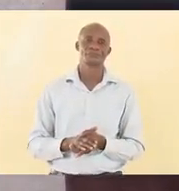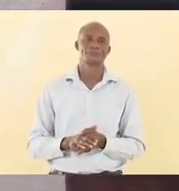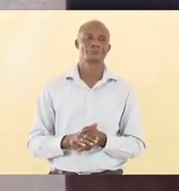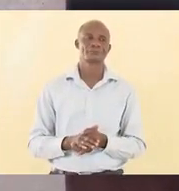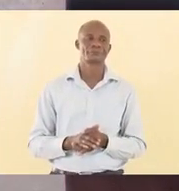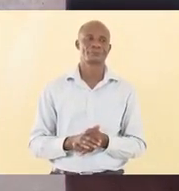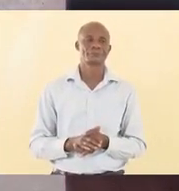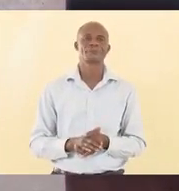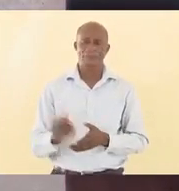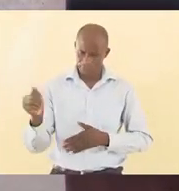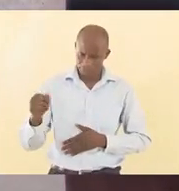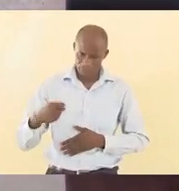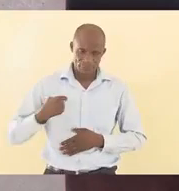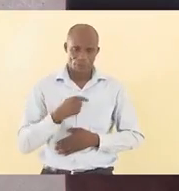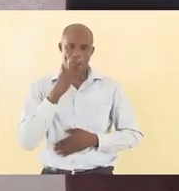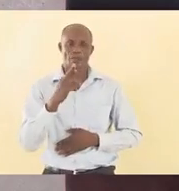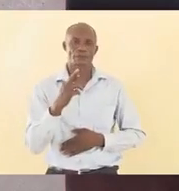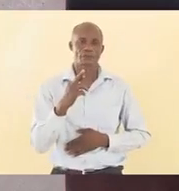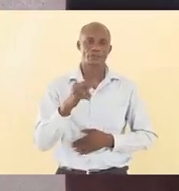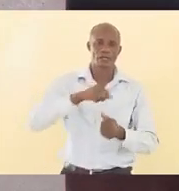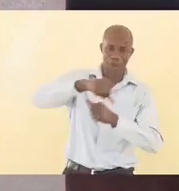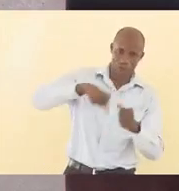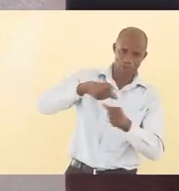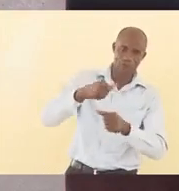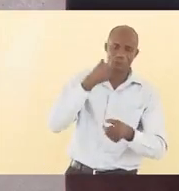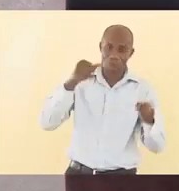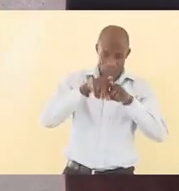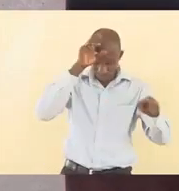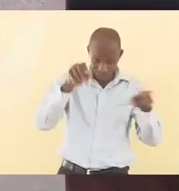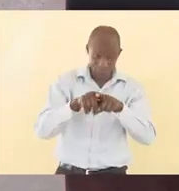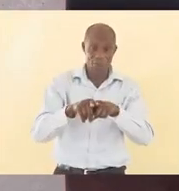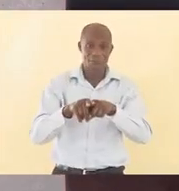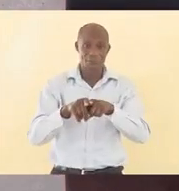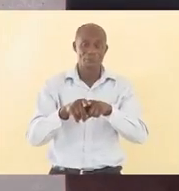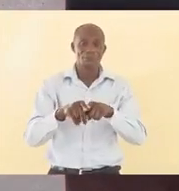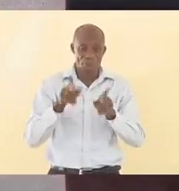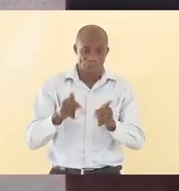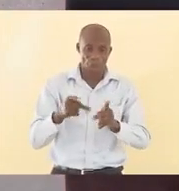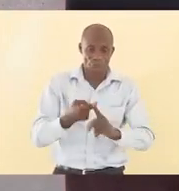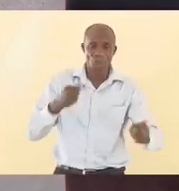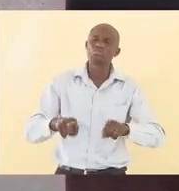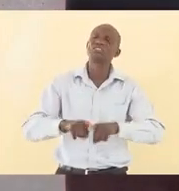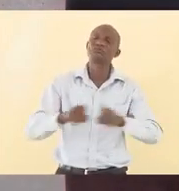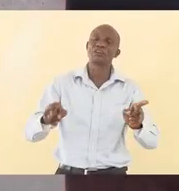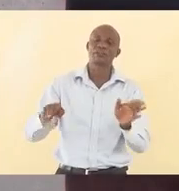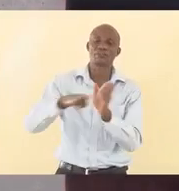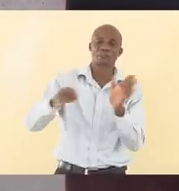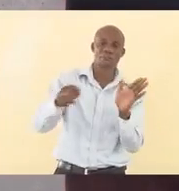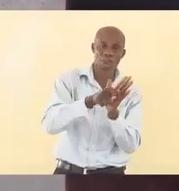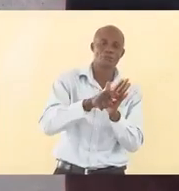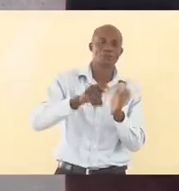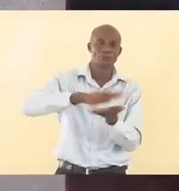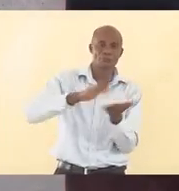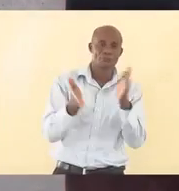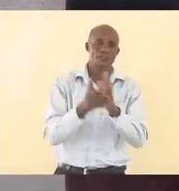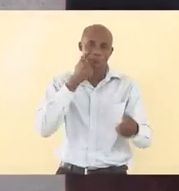Yes, we are a fellowship, a brotherhood. People from different backgrounds that have become brothers and